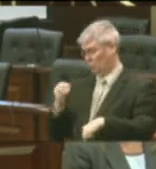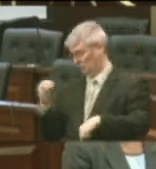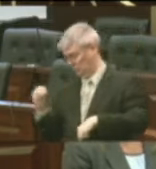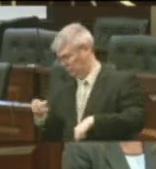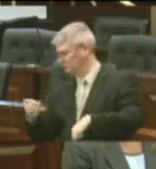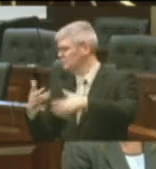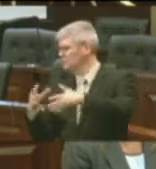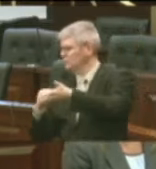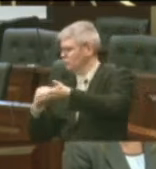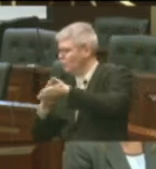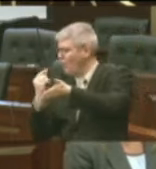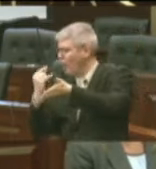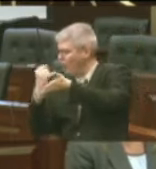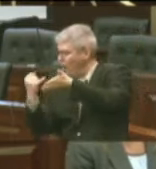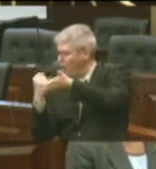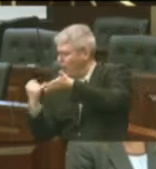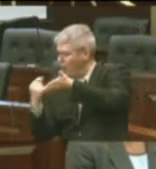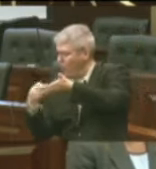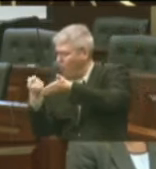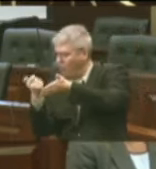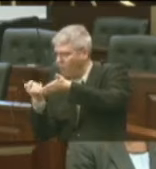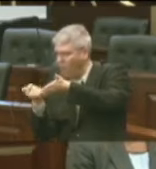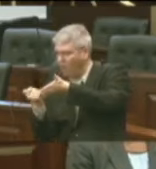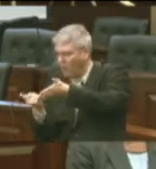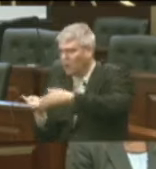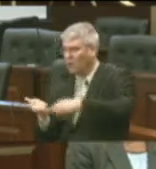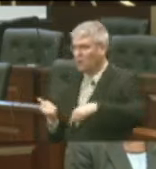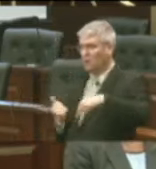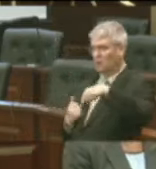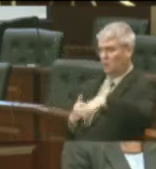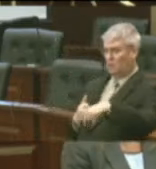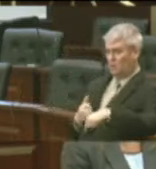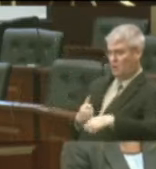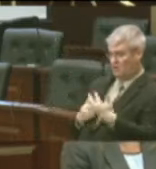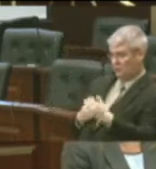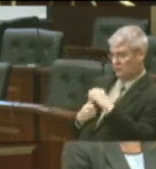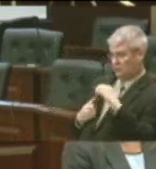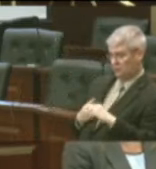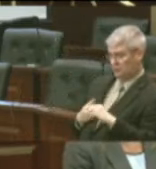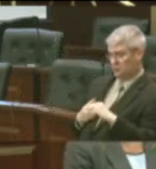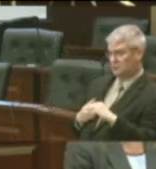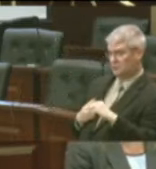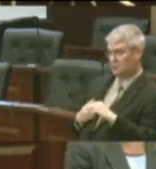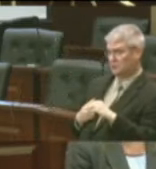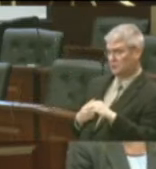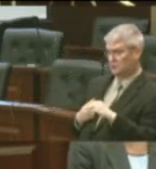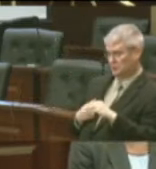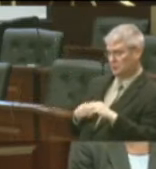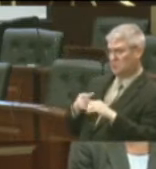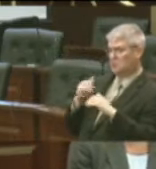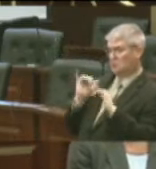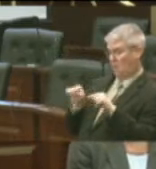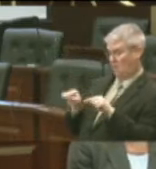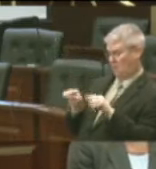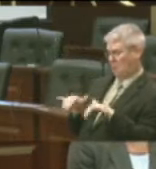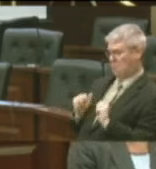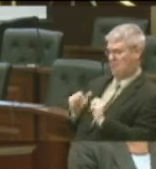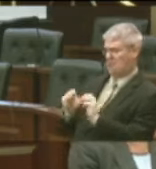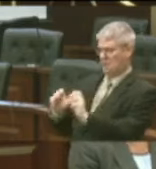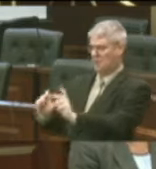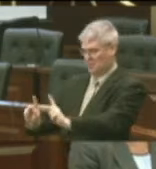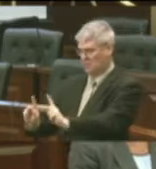the money that was taken out of the line items. But the dollars for the career ladder are separate. Whether or not there's a motivation